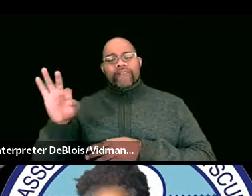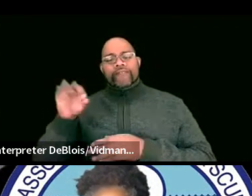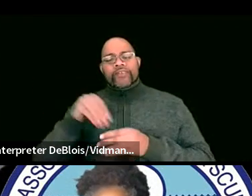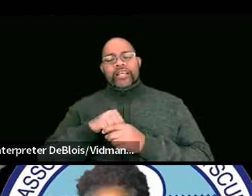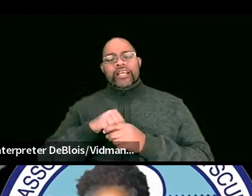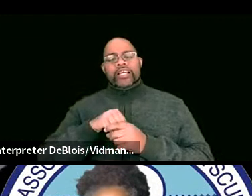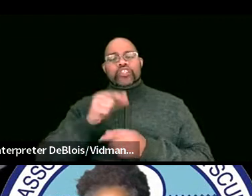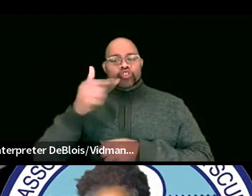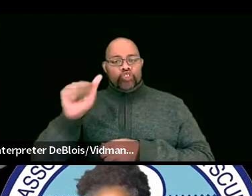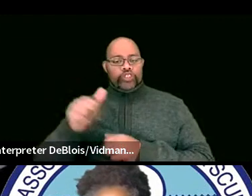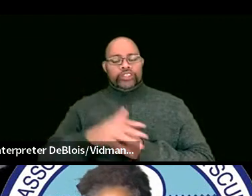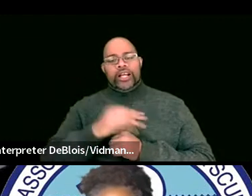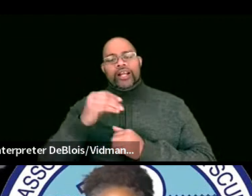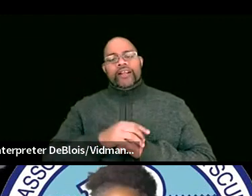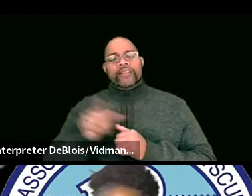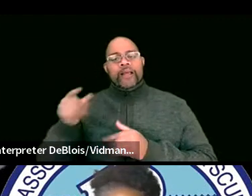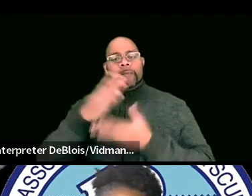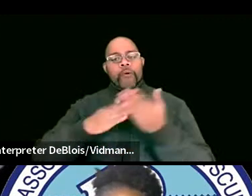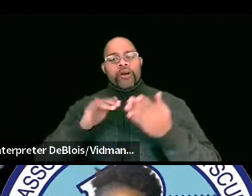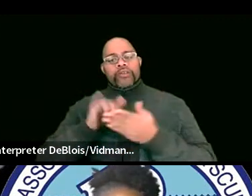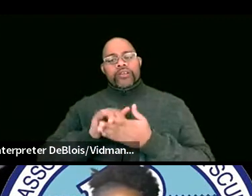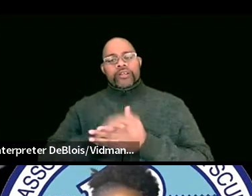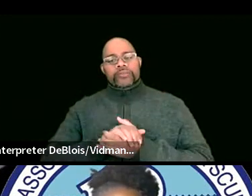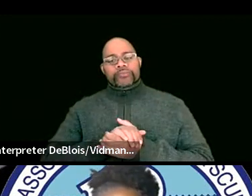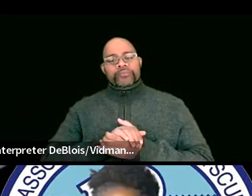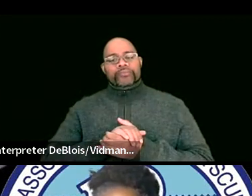Georgia. And they, as part of the